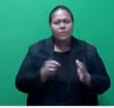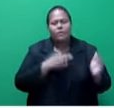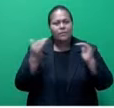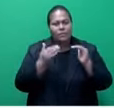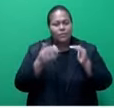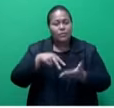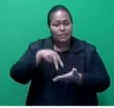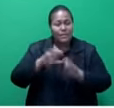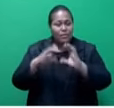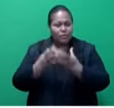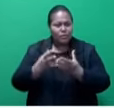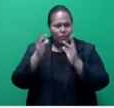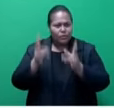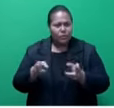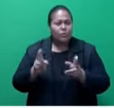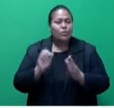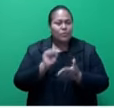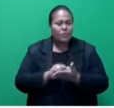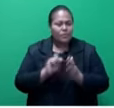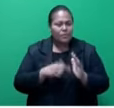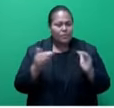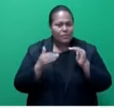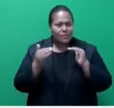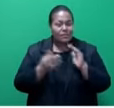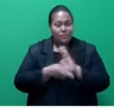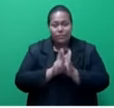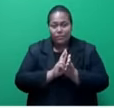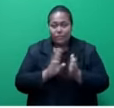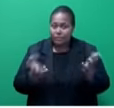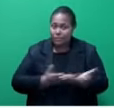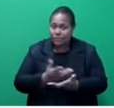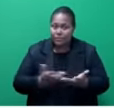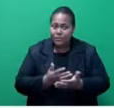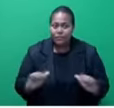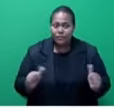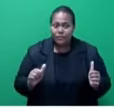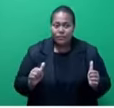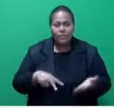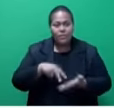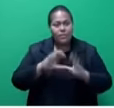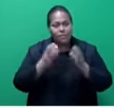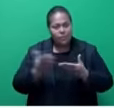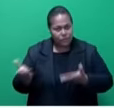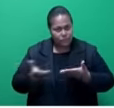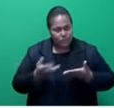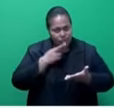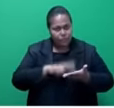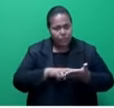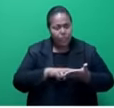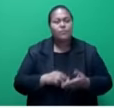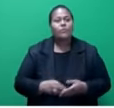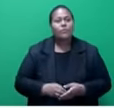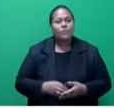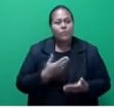review. Mr. Speaker, sir, following the consultations, the Standing Committee tabled a review report on